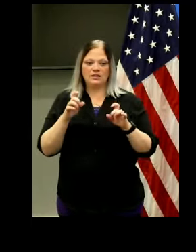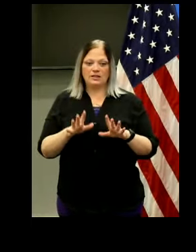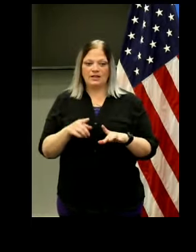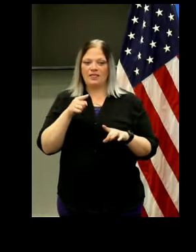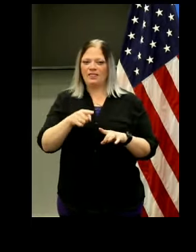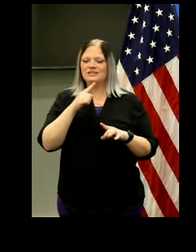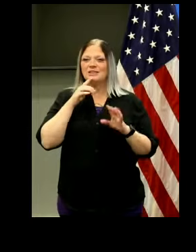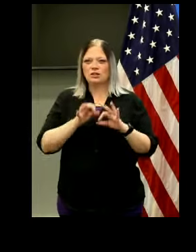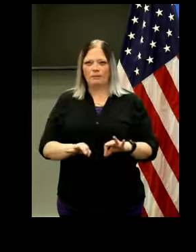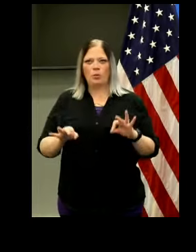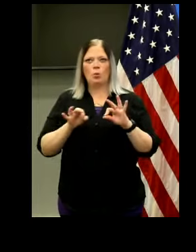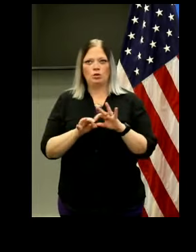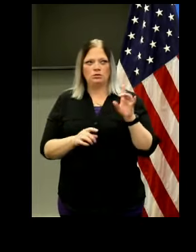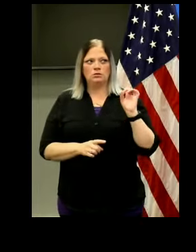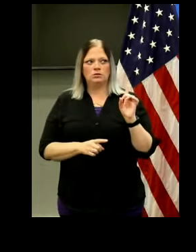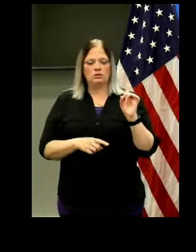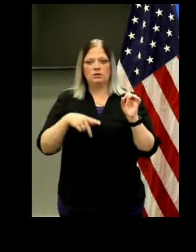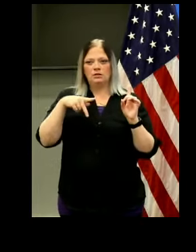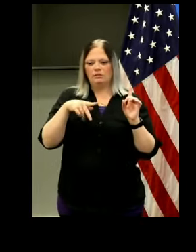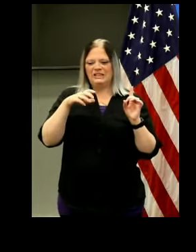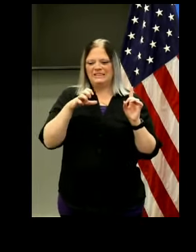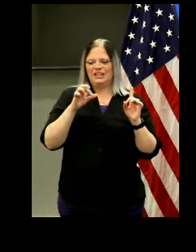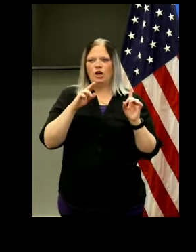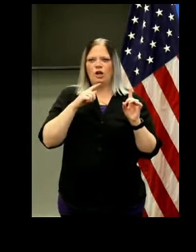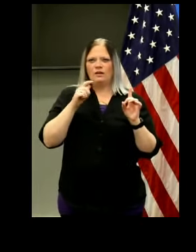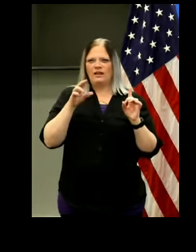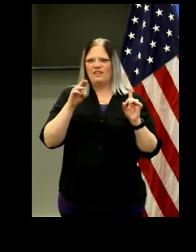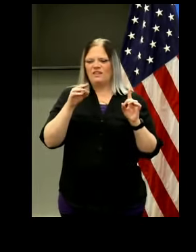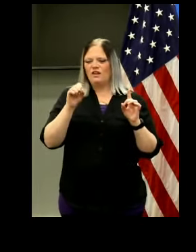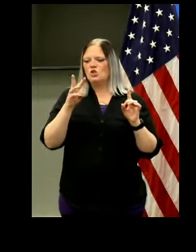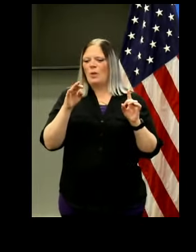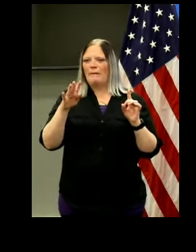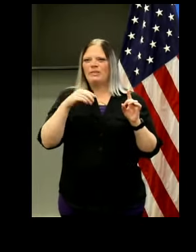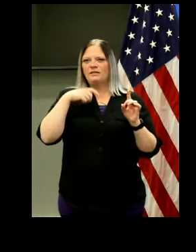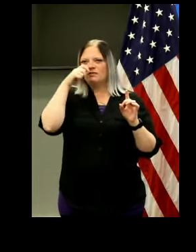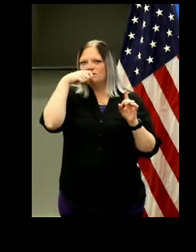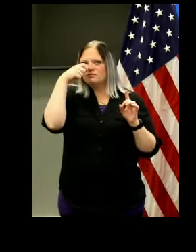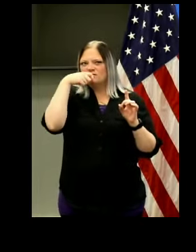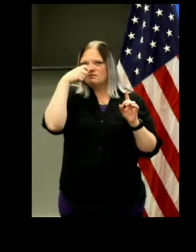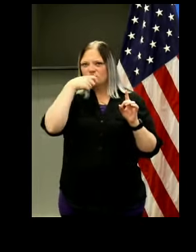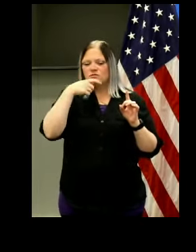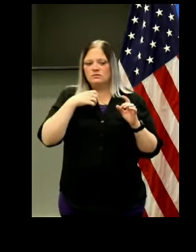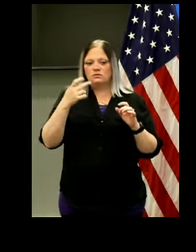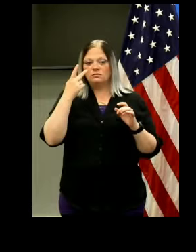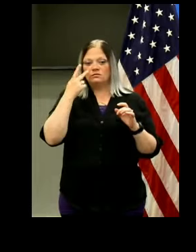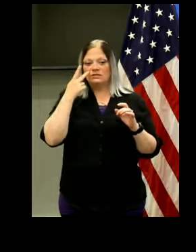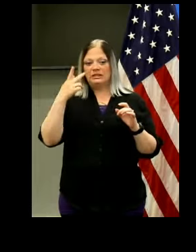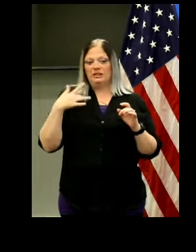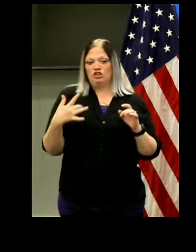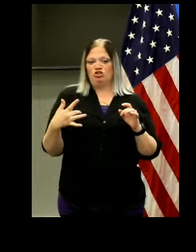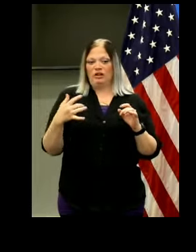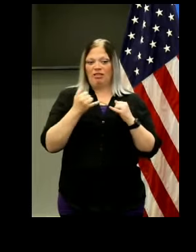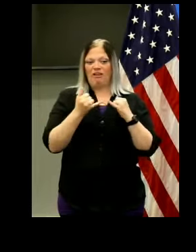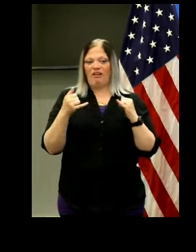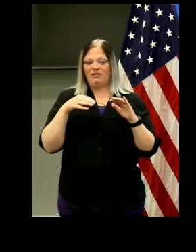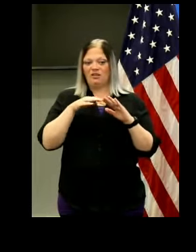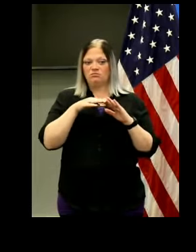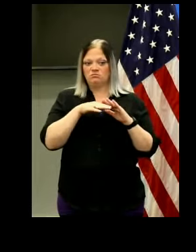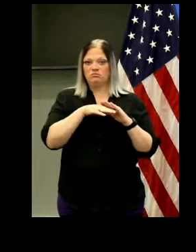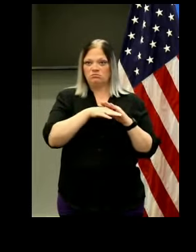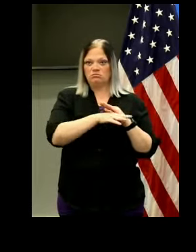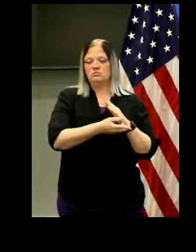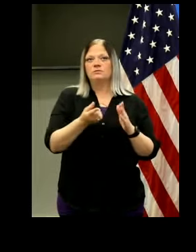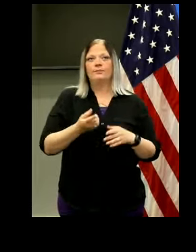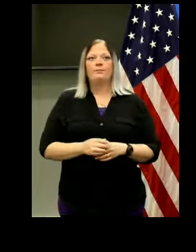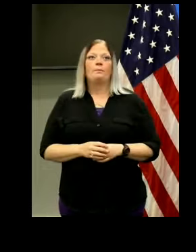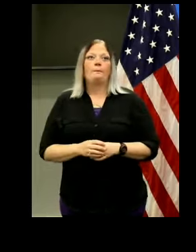is important. This is the PCR swab test. They put the swab up your nose, and as you can see, the trend line continues to drop. So last